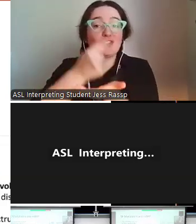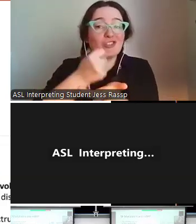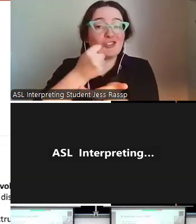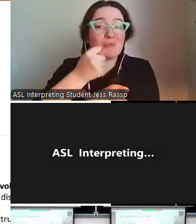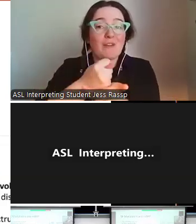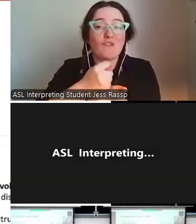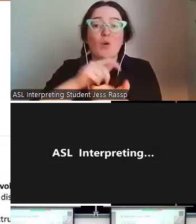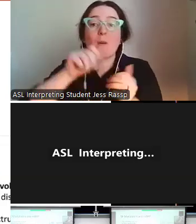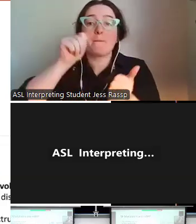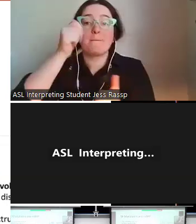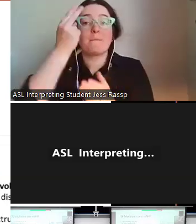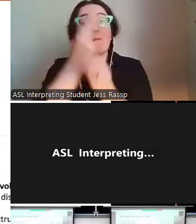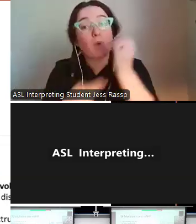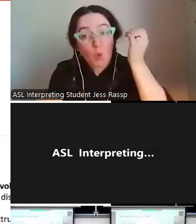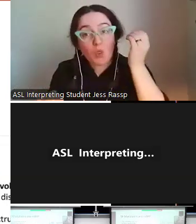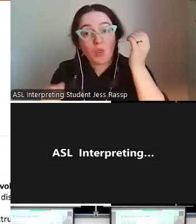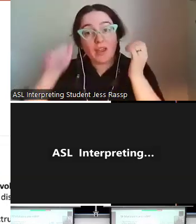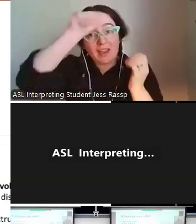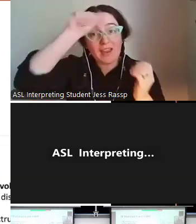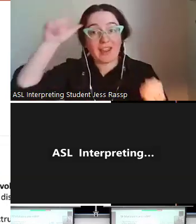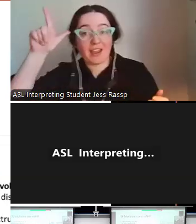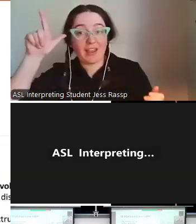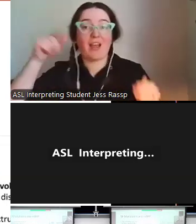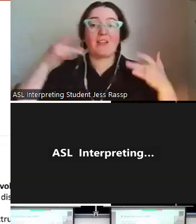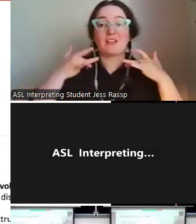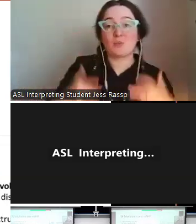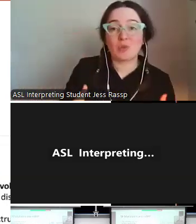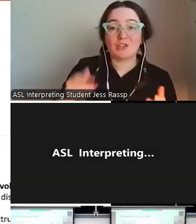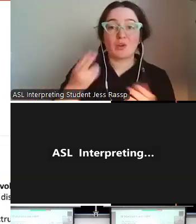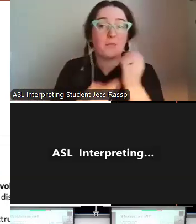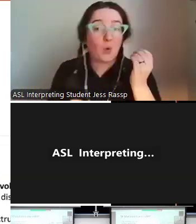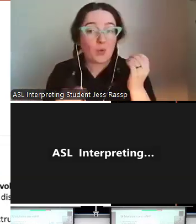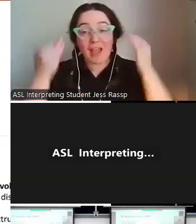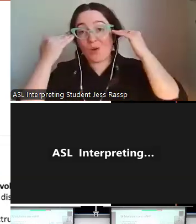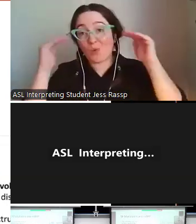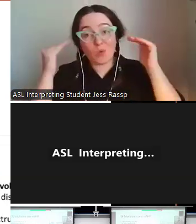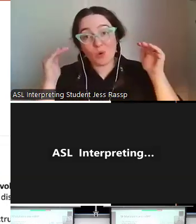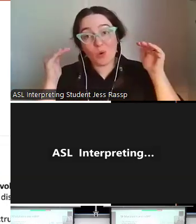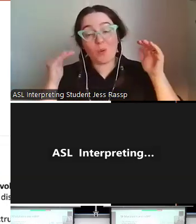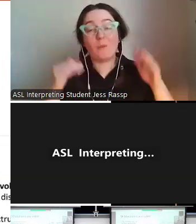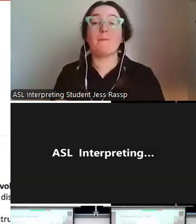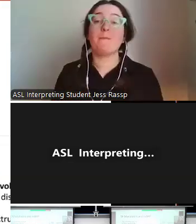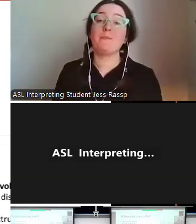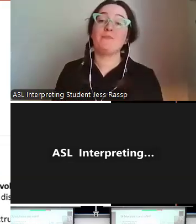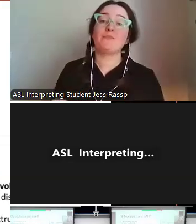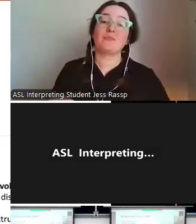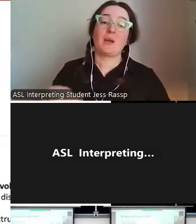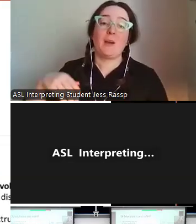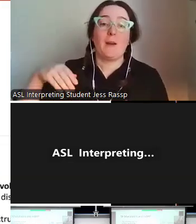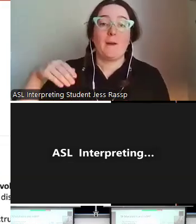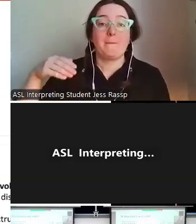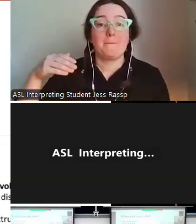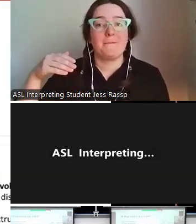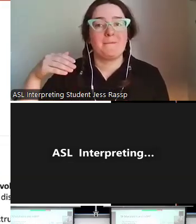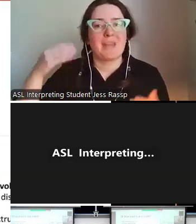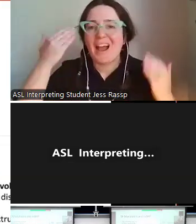mean, the Prozac still hits the same inhibitor. So I don't know if anybody's using Prozac to treat Alzheimer's. I